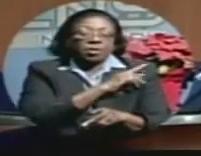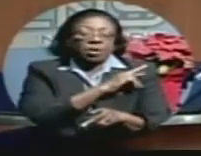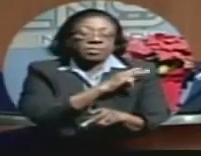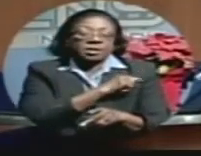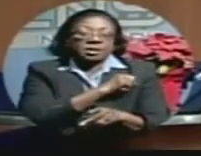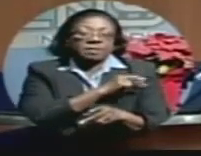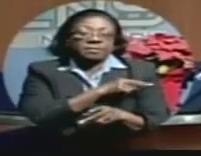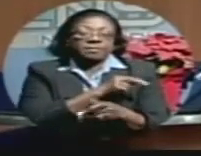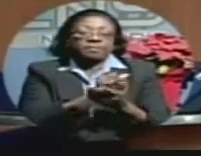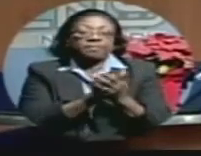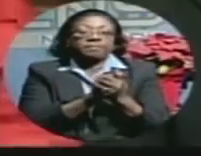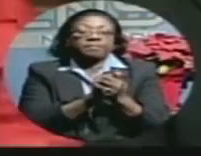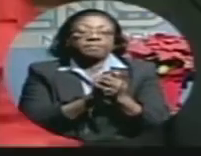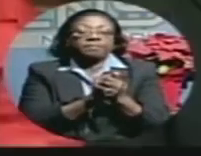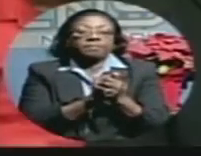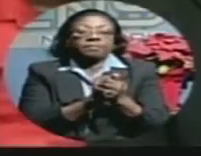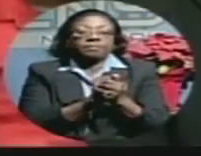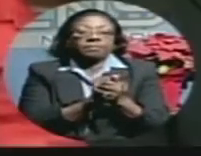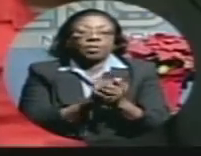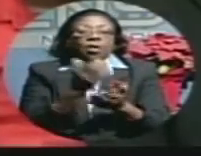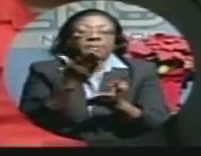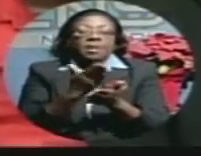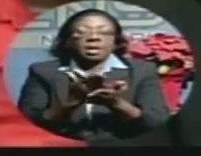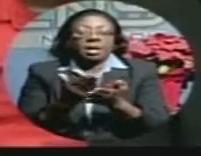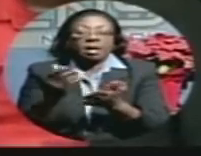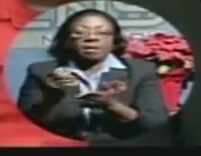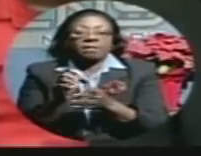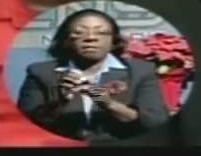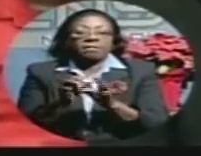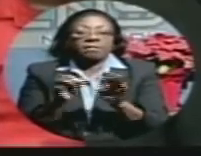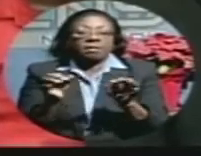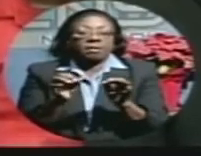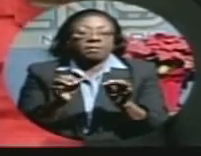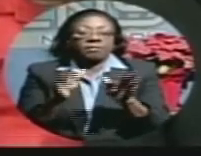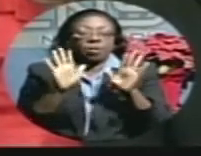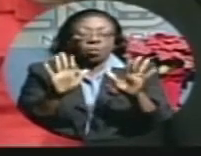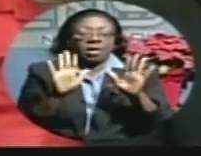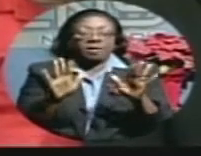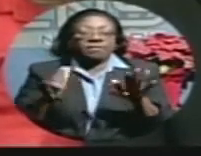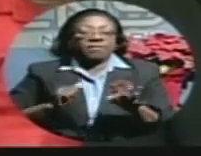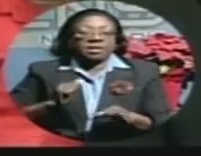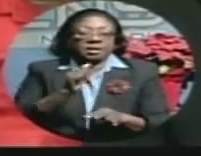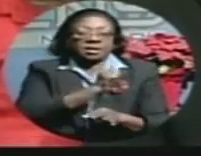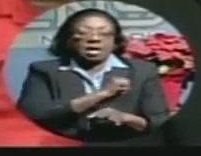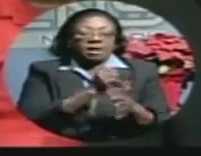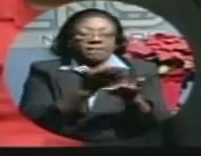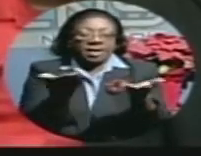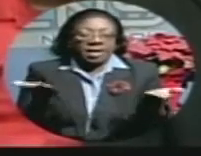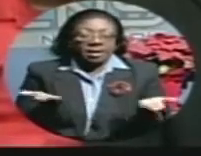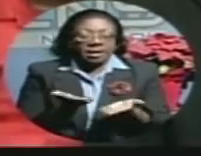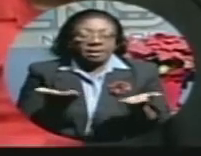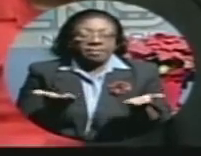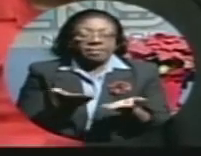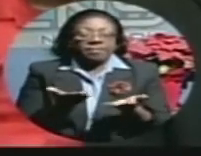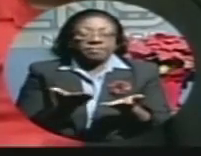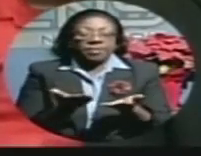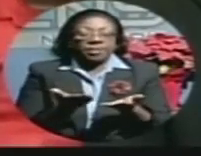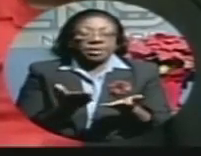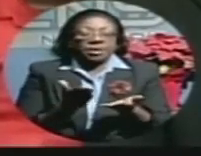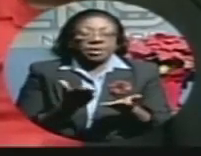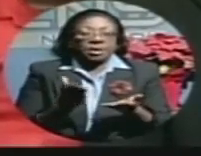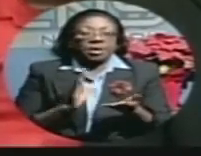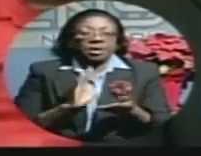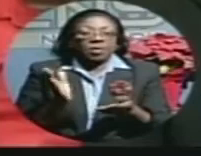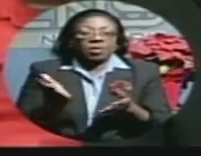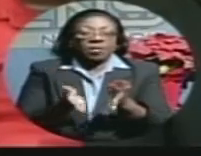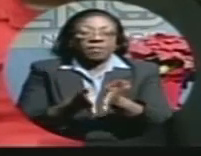Army. On behalf of the wonderful staff here at ZNS, you made an appeal